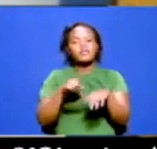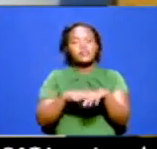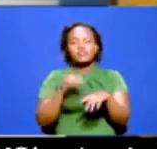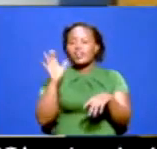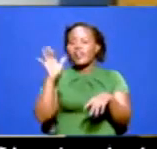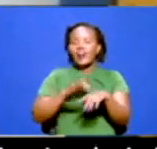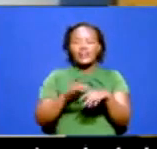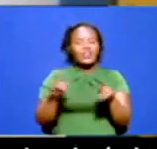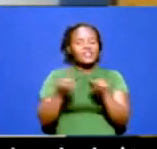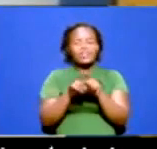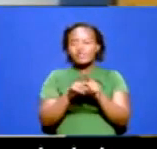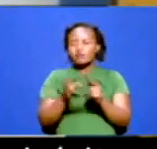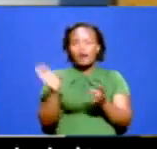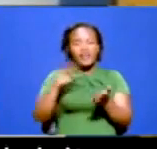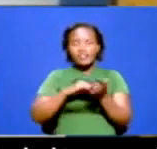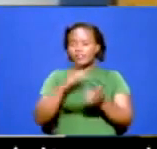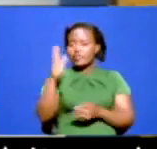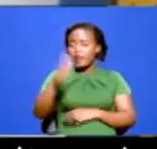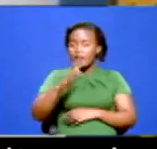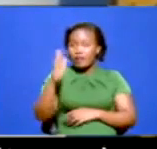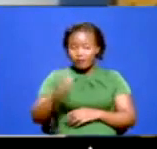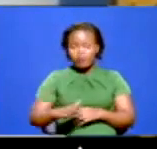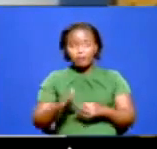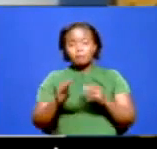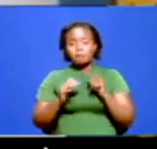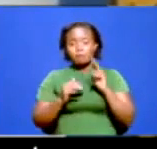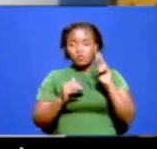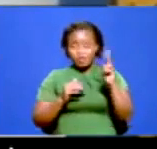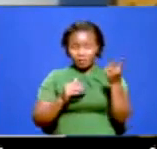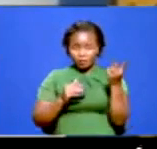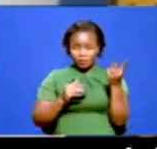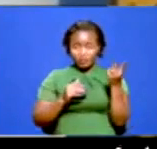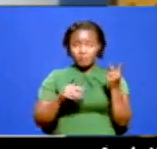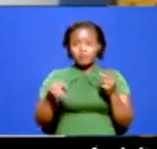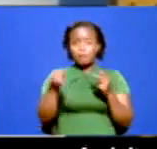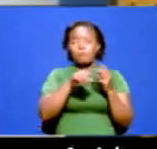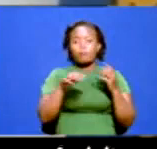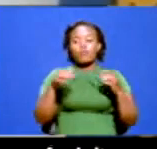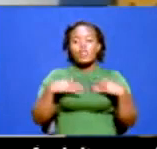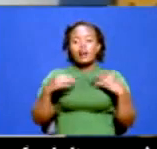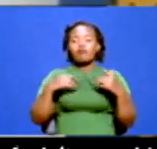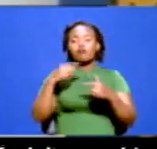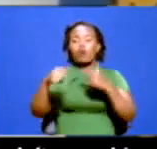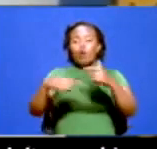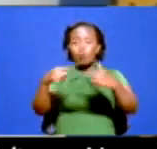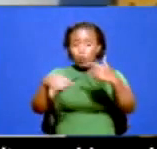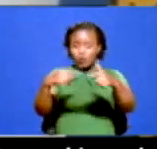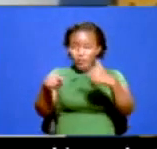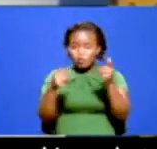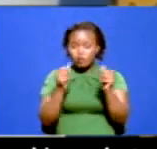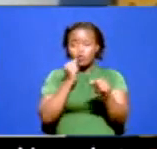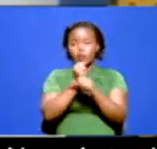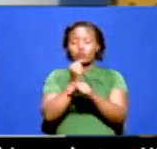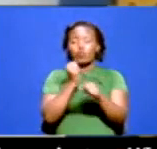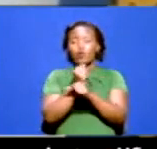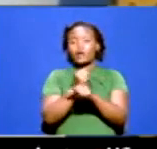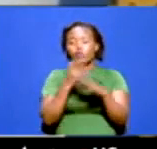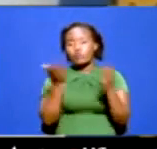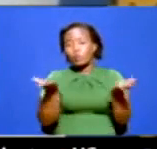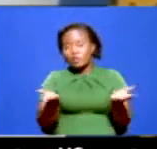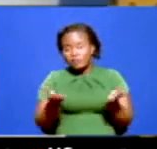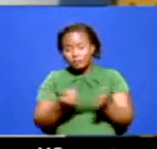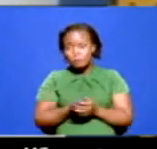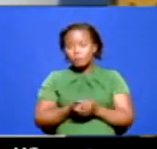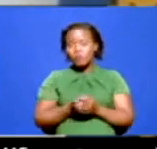will not have them. Secondly, we have continuously worked on how do you